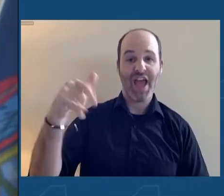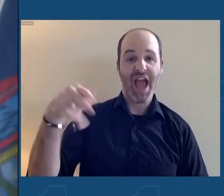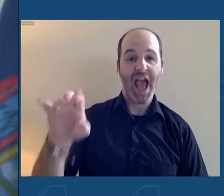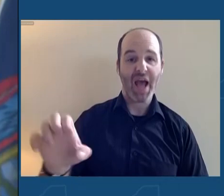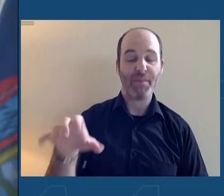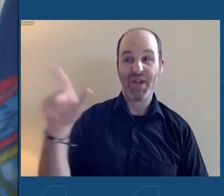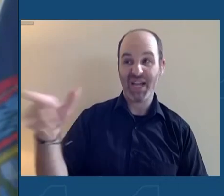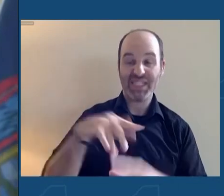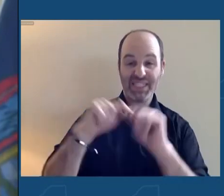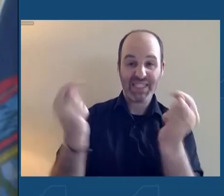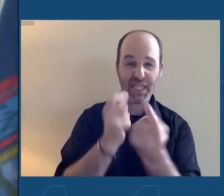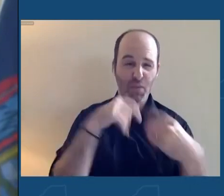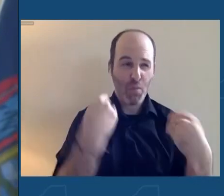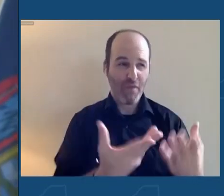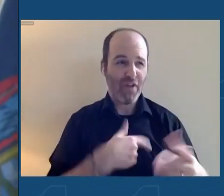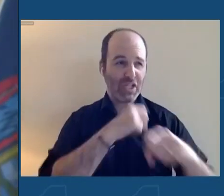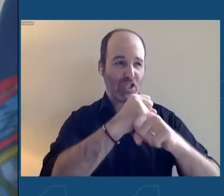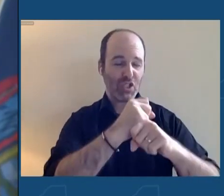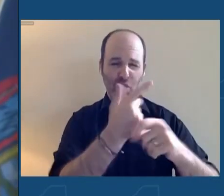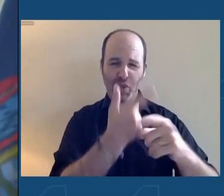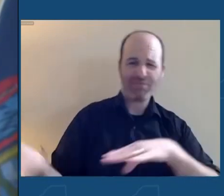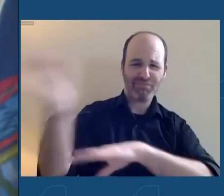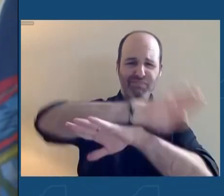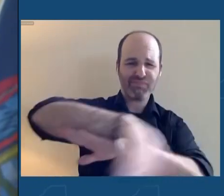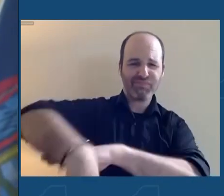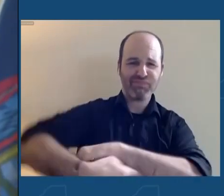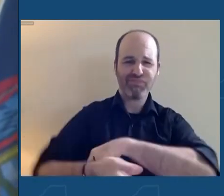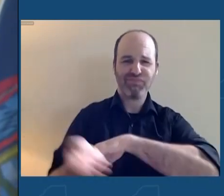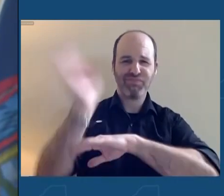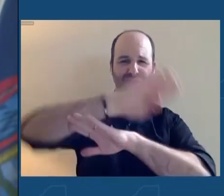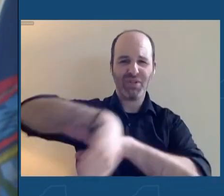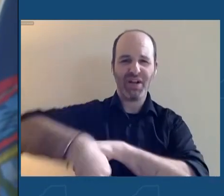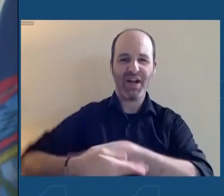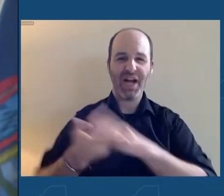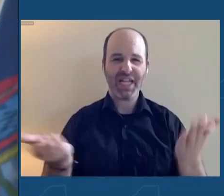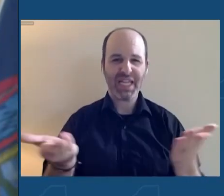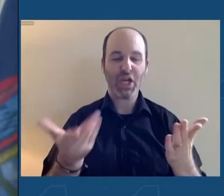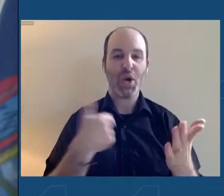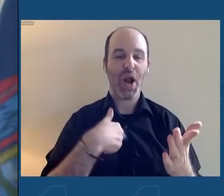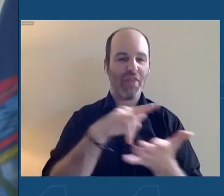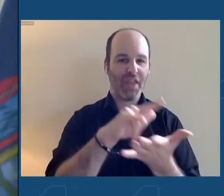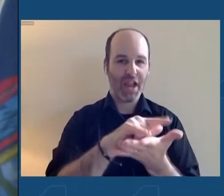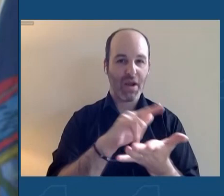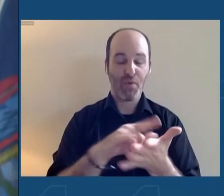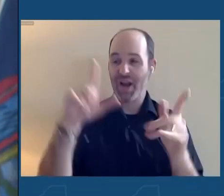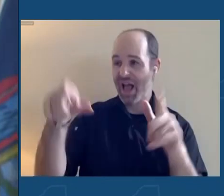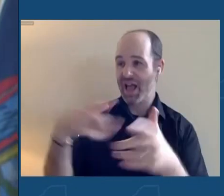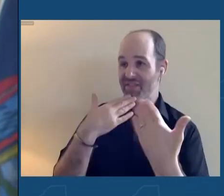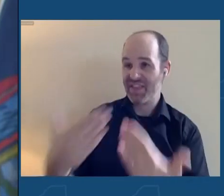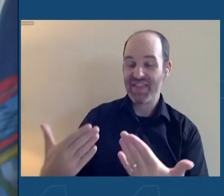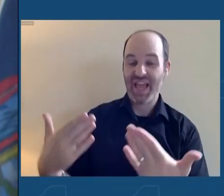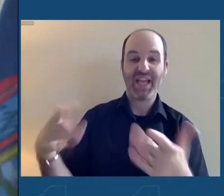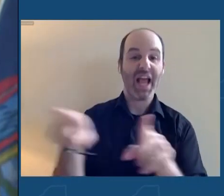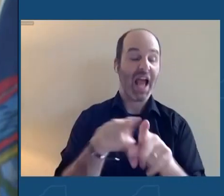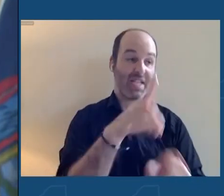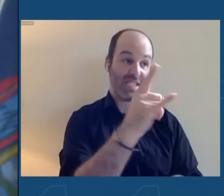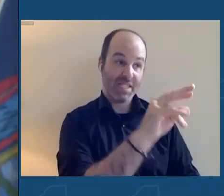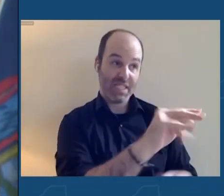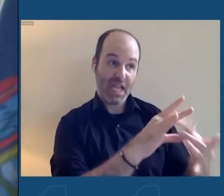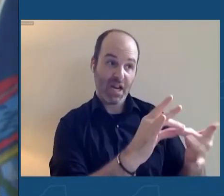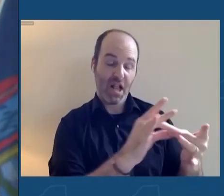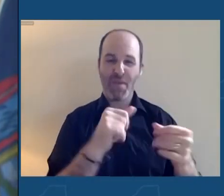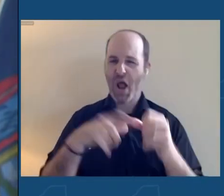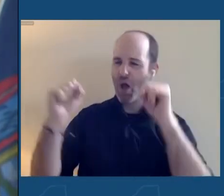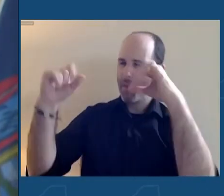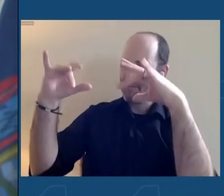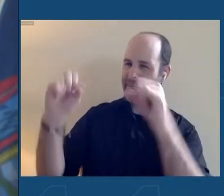every day, 24/7 at this airport. I have to thank, as Dan noted, a remarkable